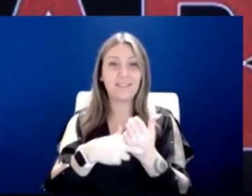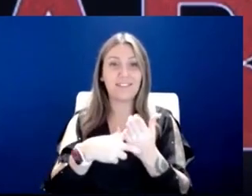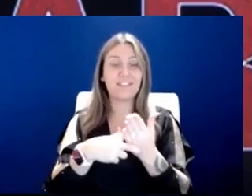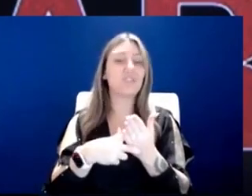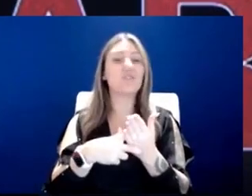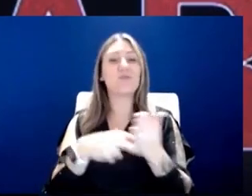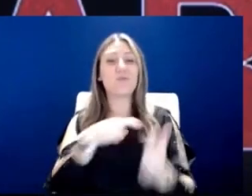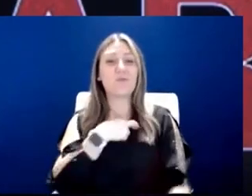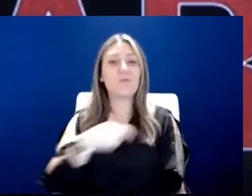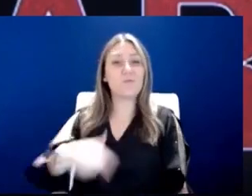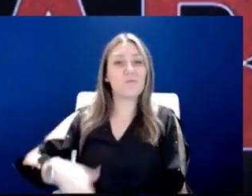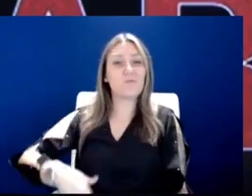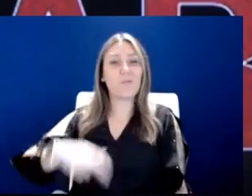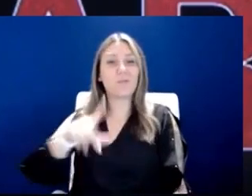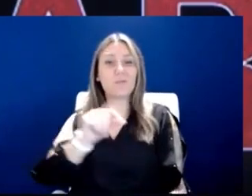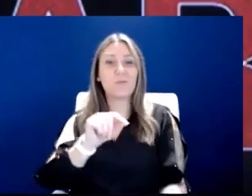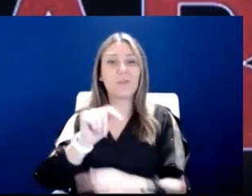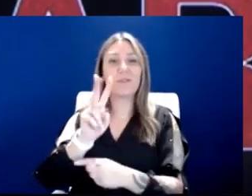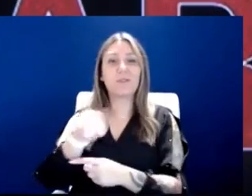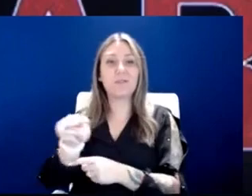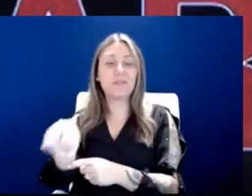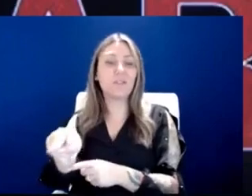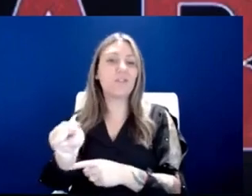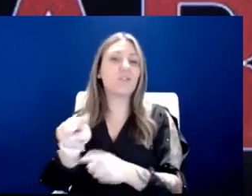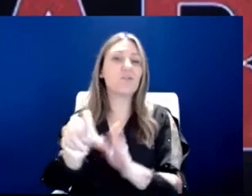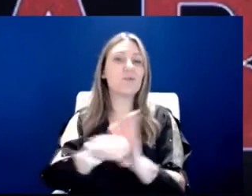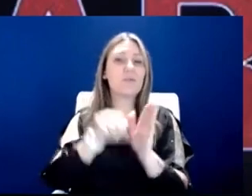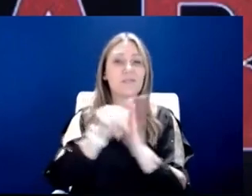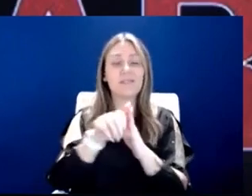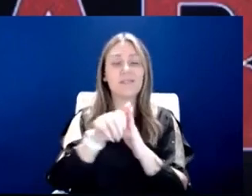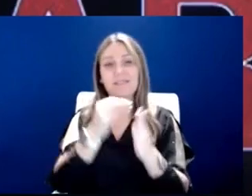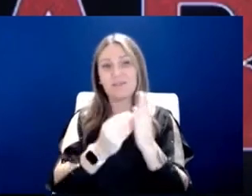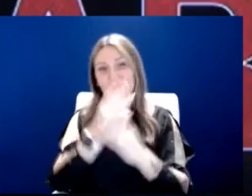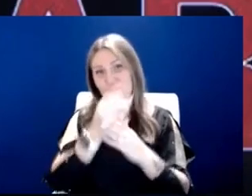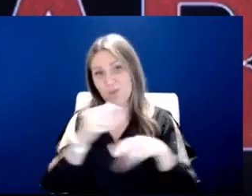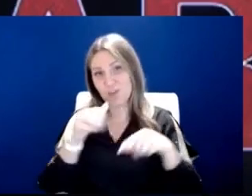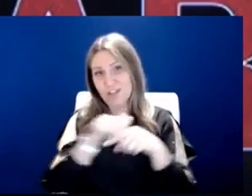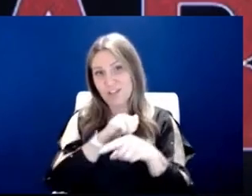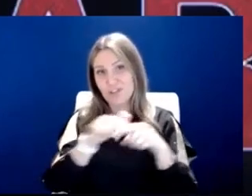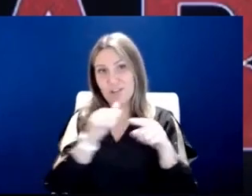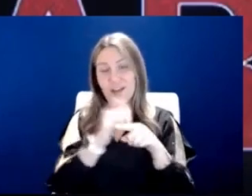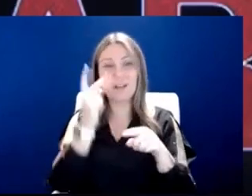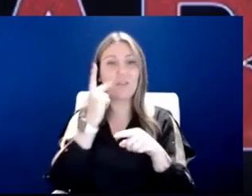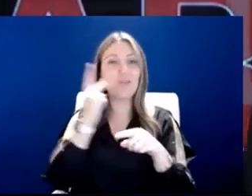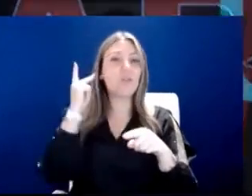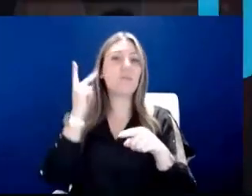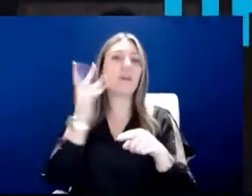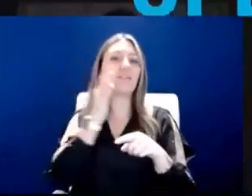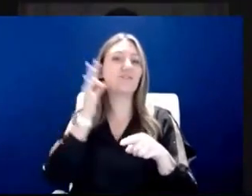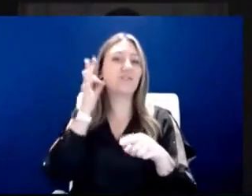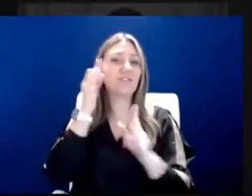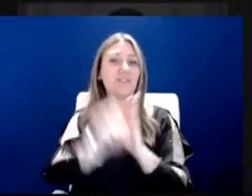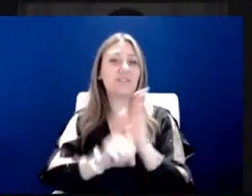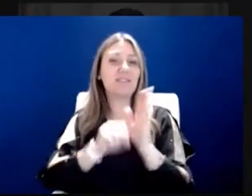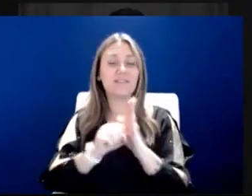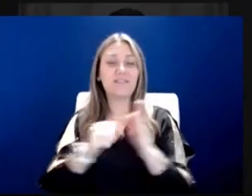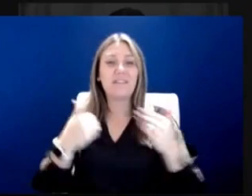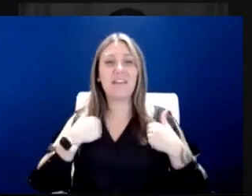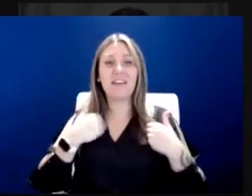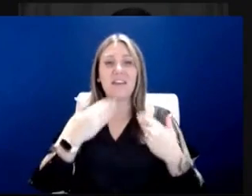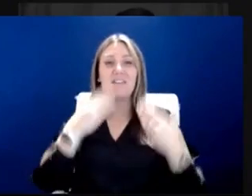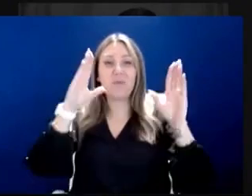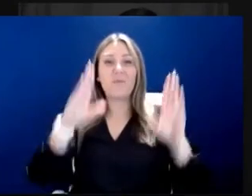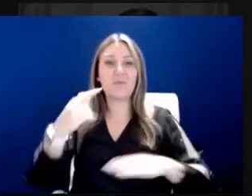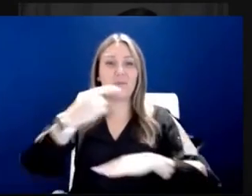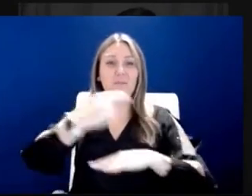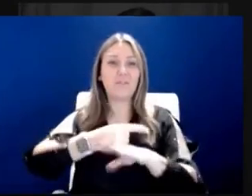to talk spring training and take a look back at the Chiefs season. Everyone have a great day. Subscribe to our morning medical